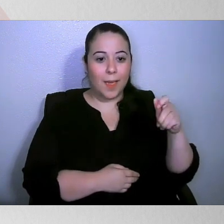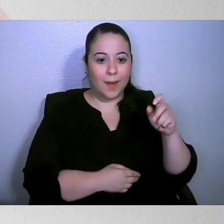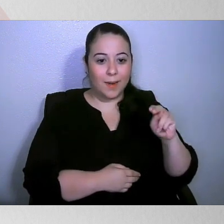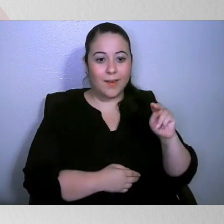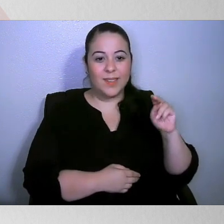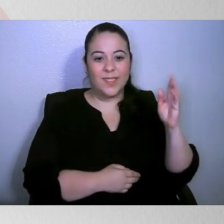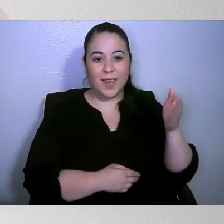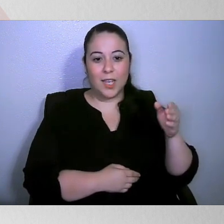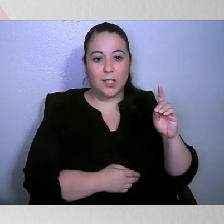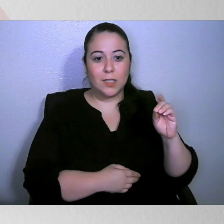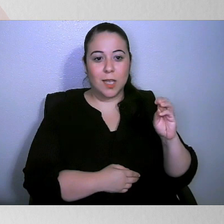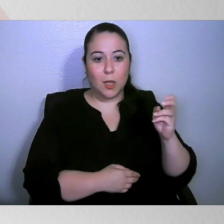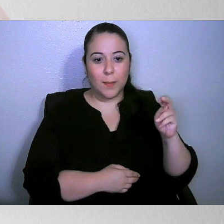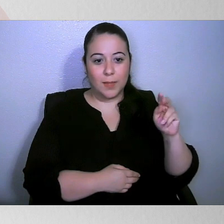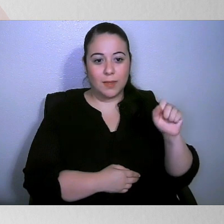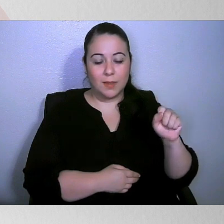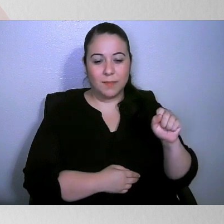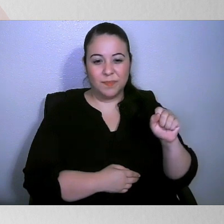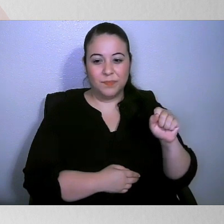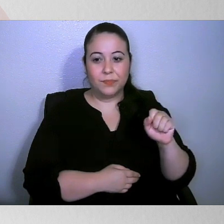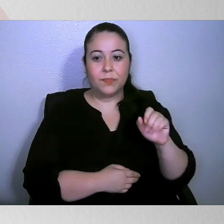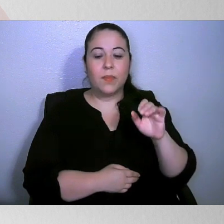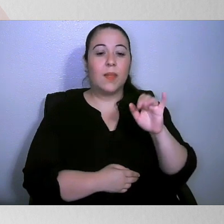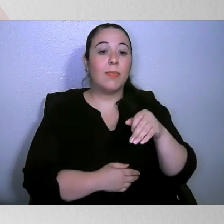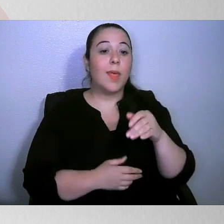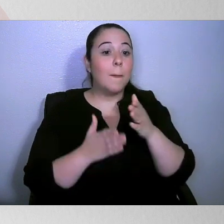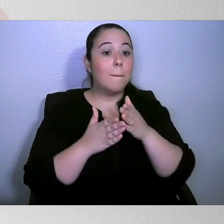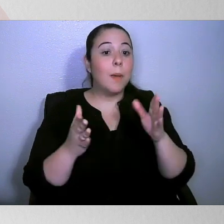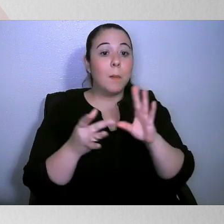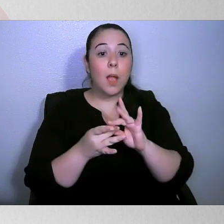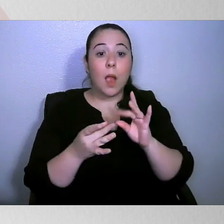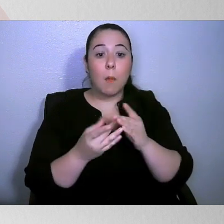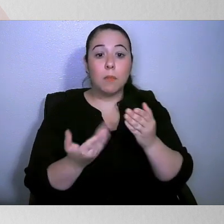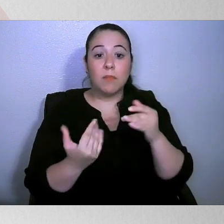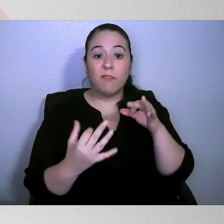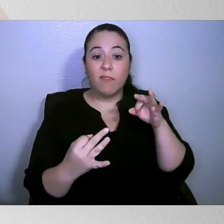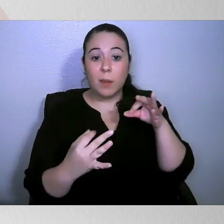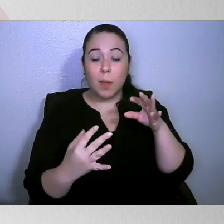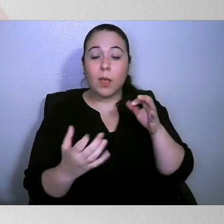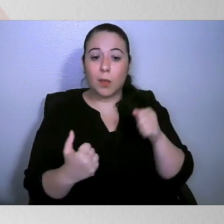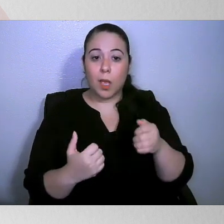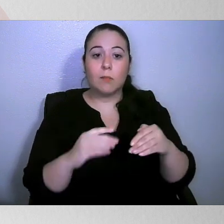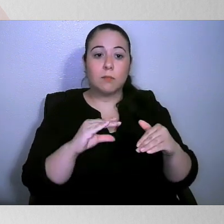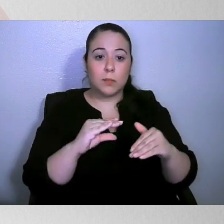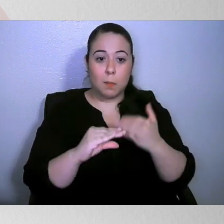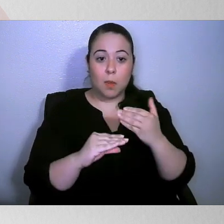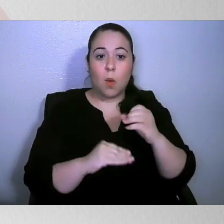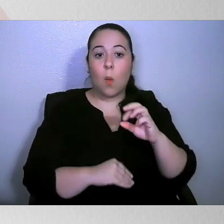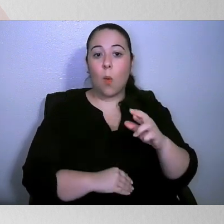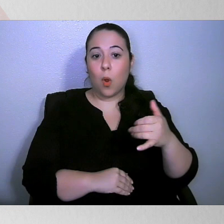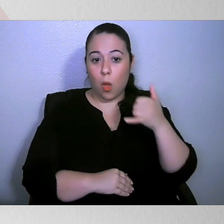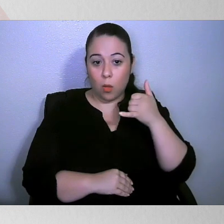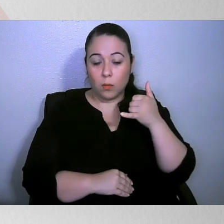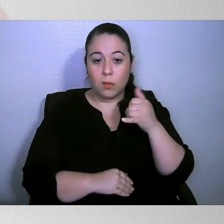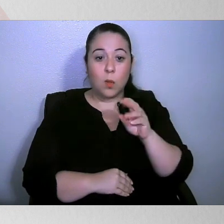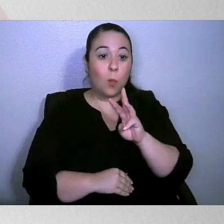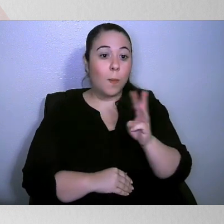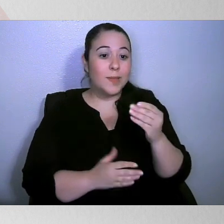Public comments will be taken until July 18, 2021 via the plan website, email, or phone. The website again